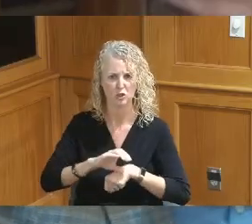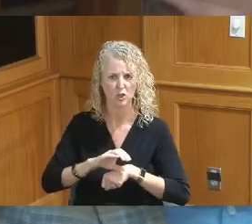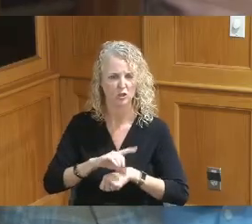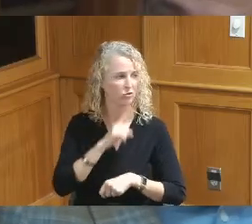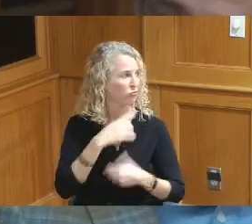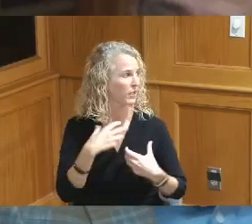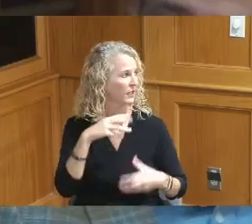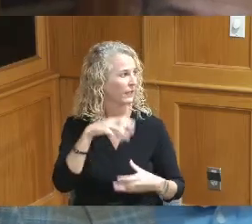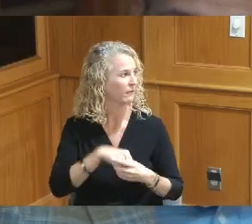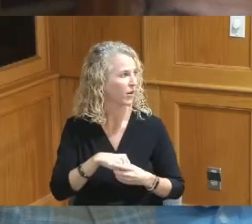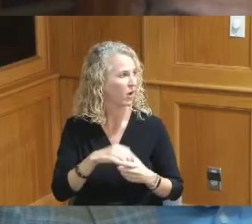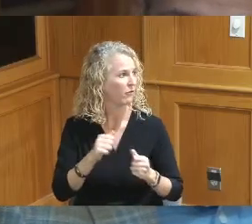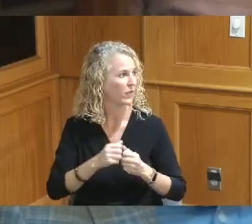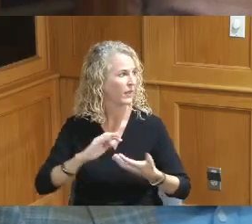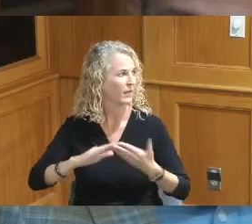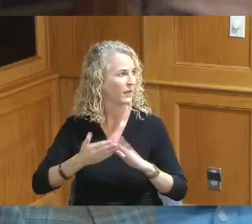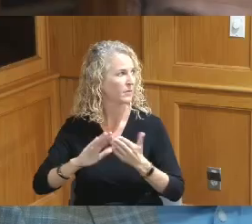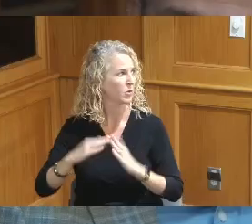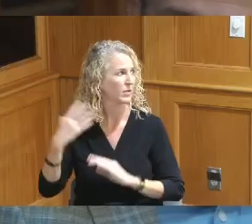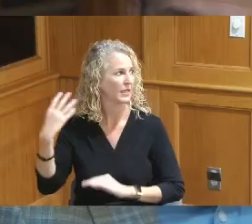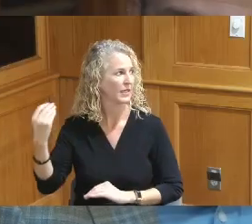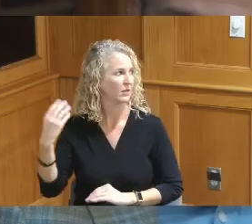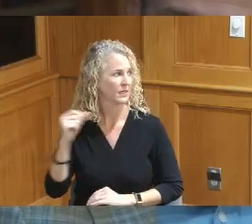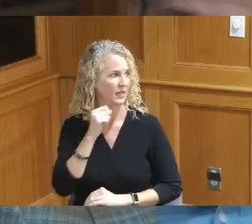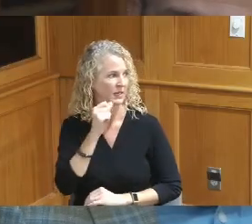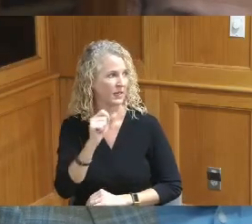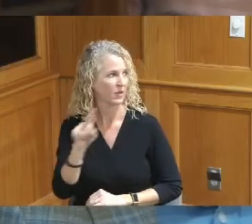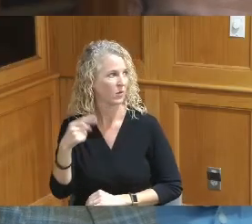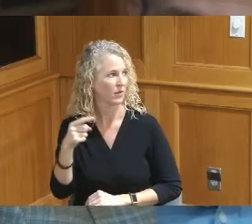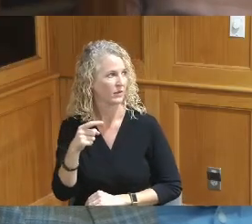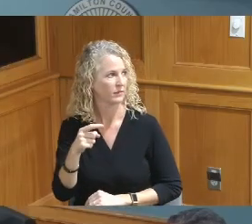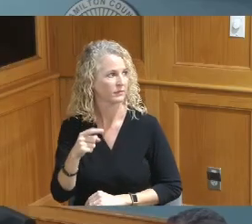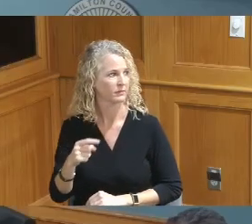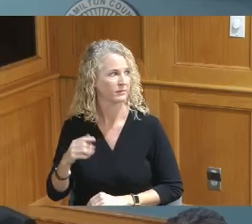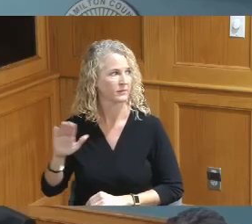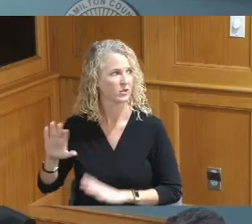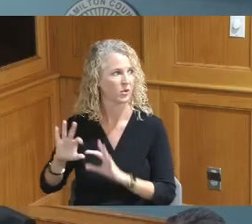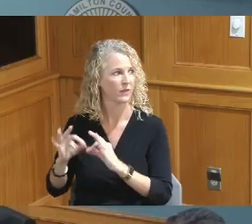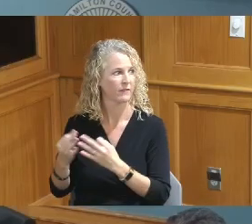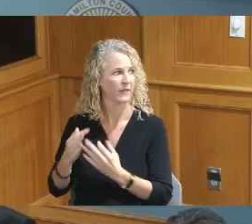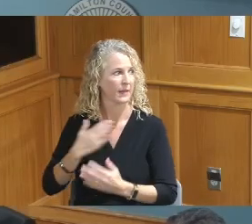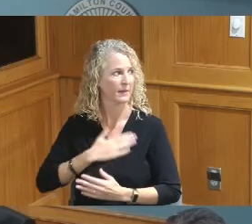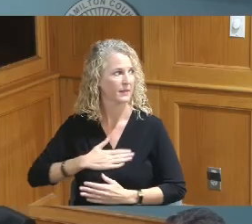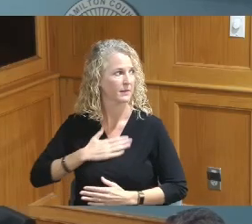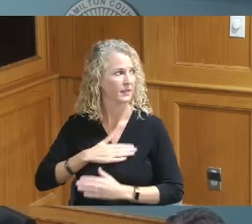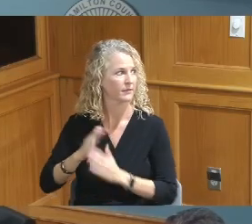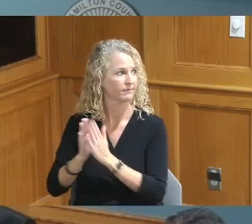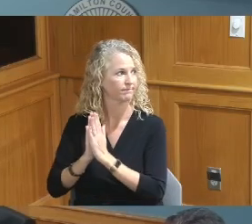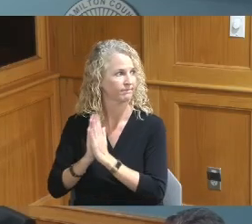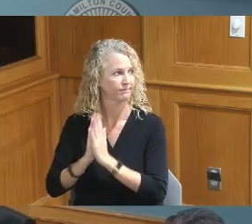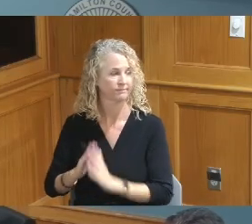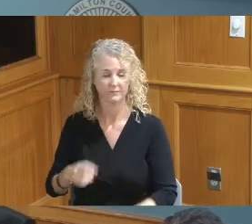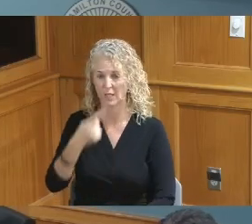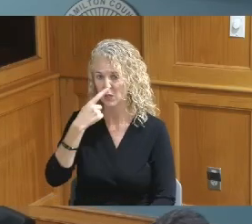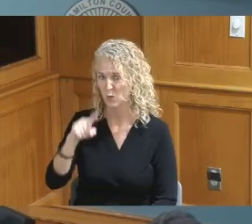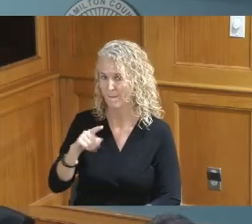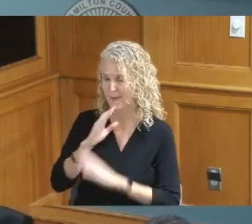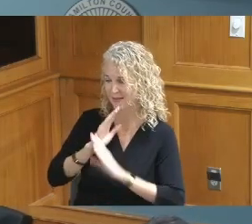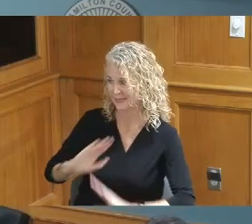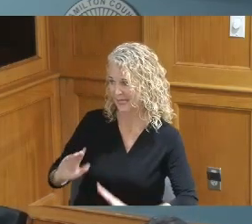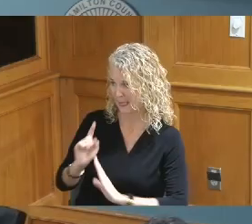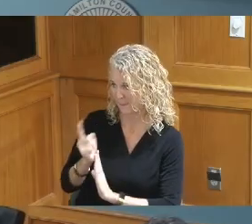involved in the community outside of just on the field. So please keep the family in prayer. Do you want to take a moment of silence? Yes, please.